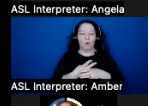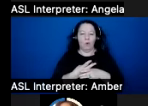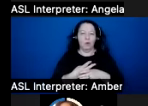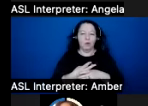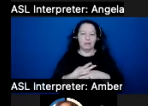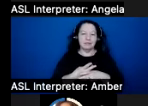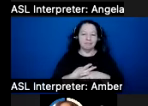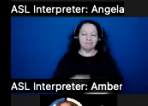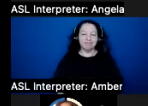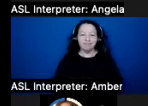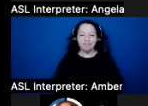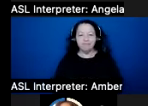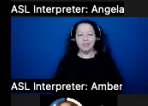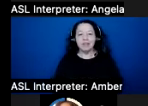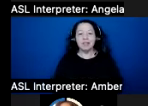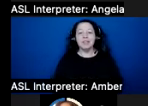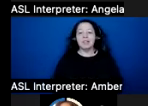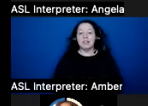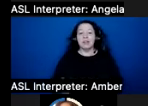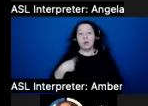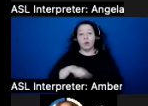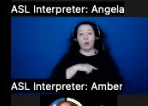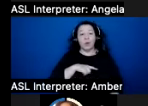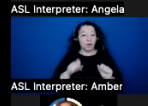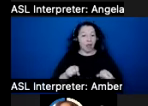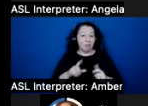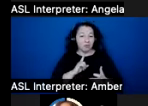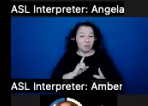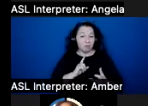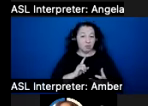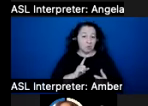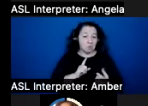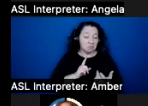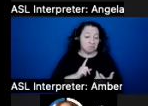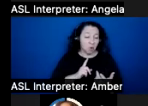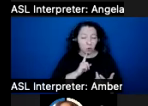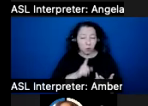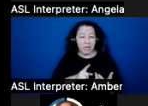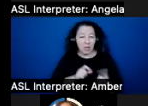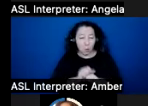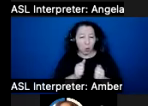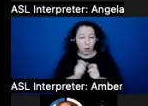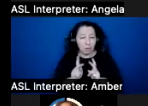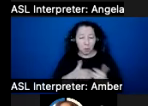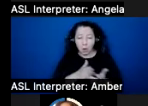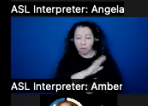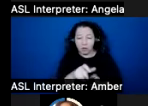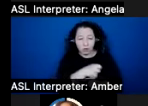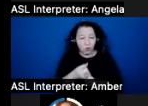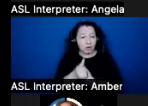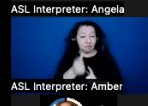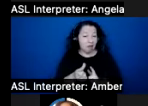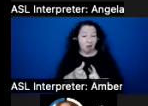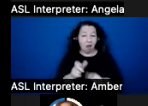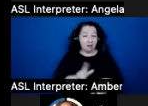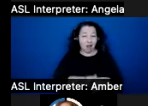world. We're able to meet folks where they're at, which is not a natural skill for a lot of people.